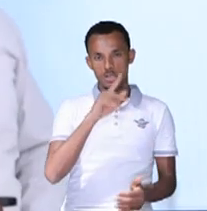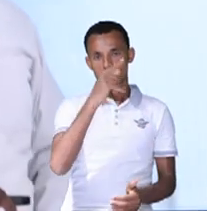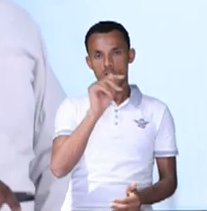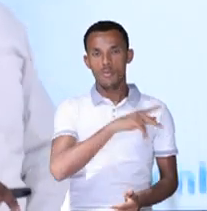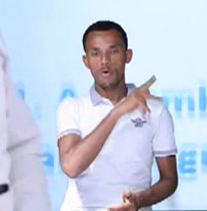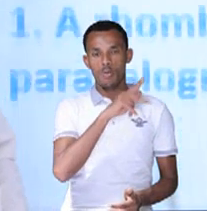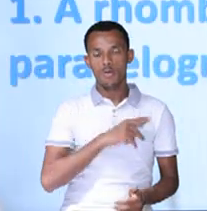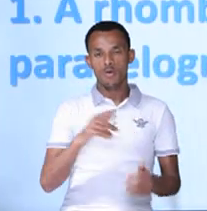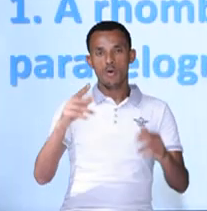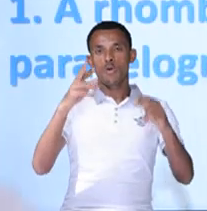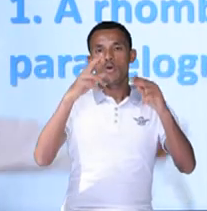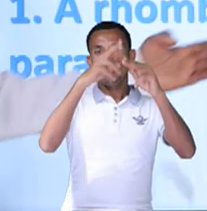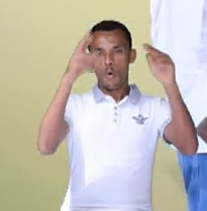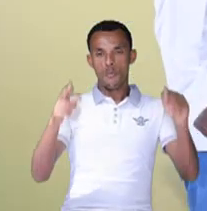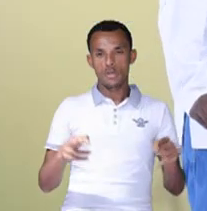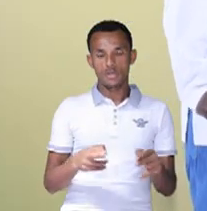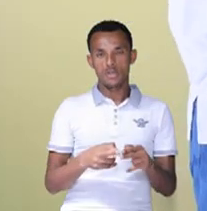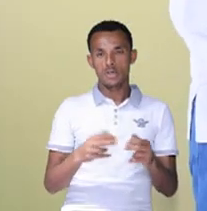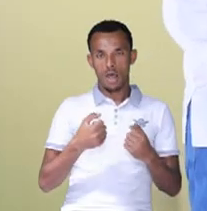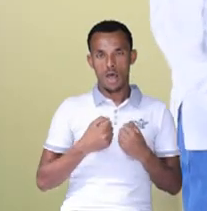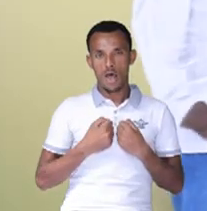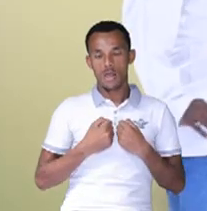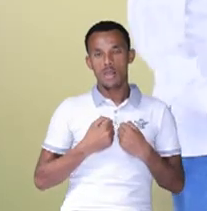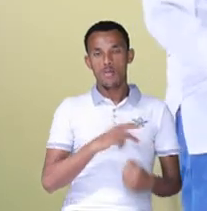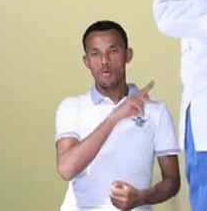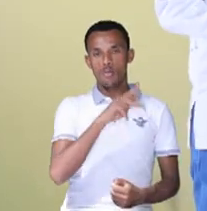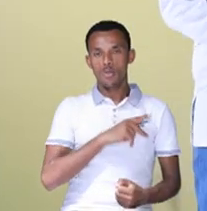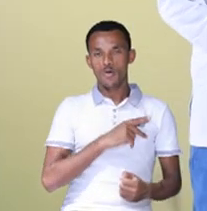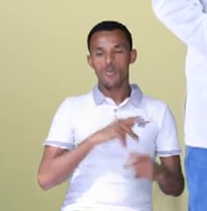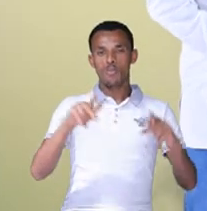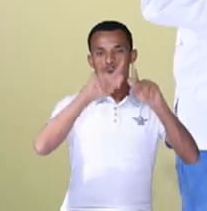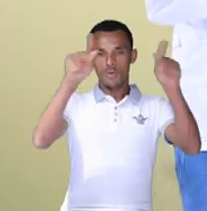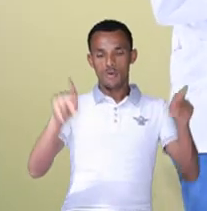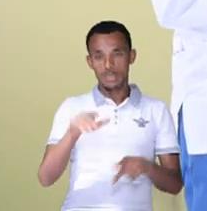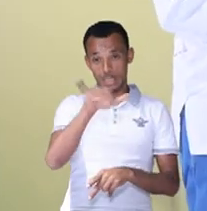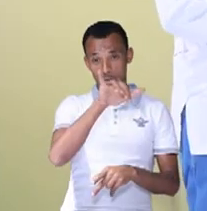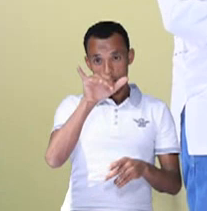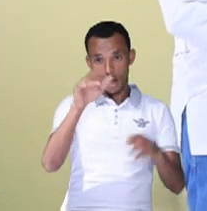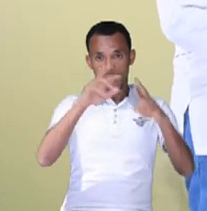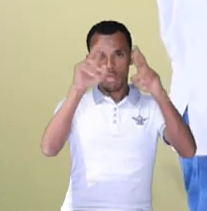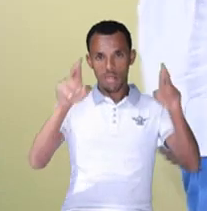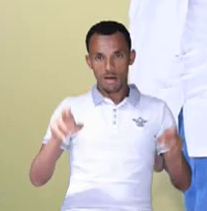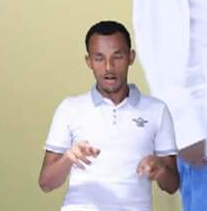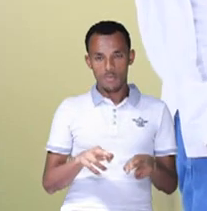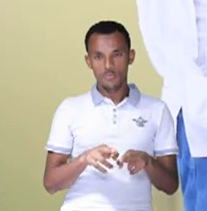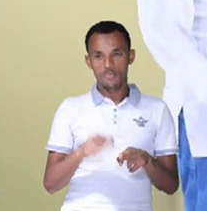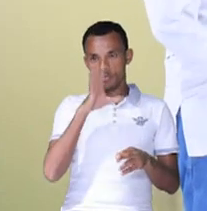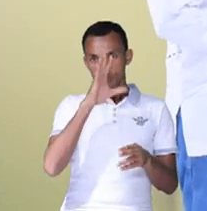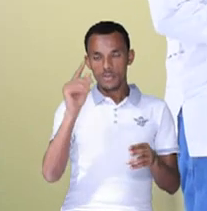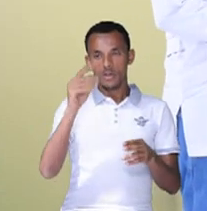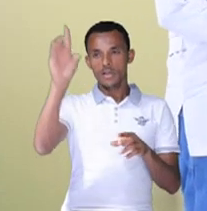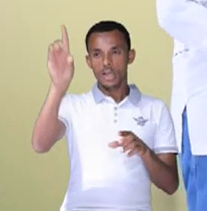properties of rhombus. Rhombus has the property of a parallelogram similar to the rectangle, and